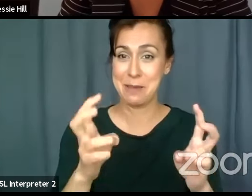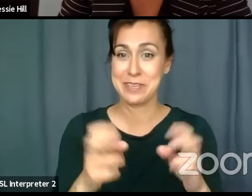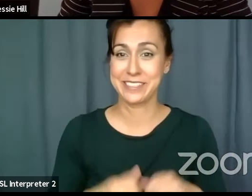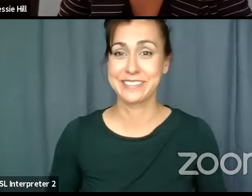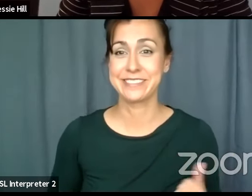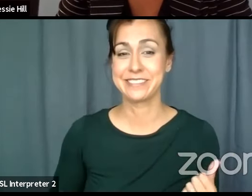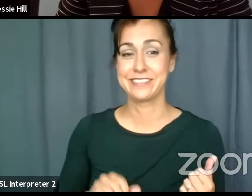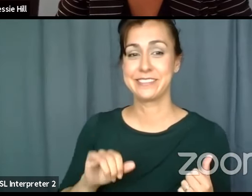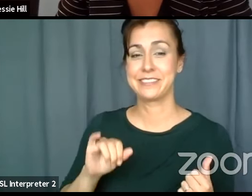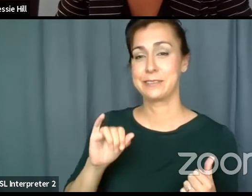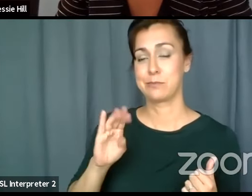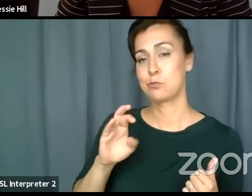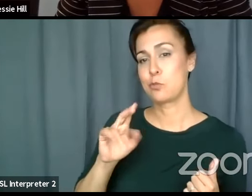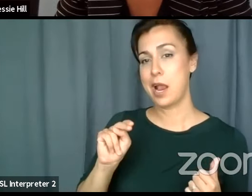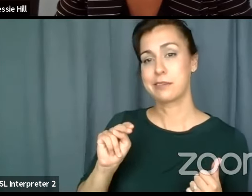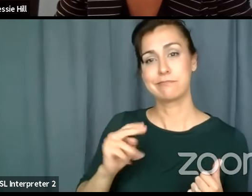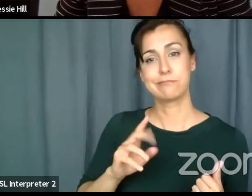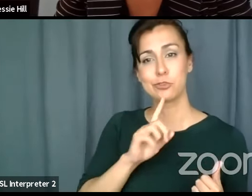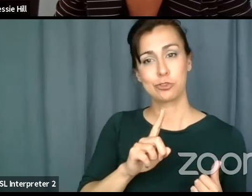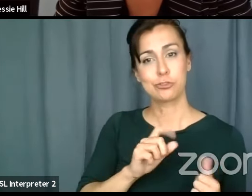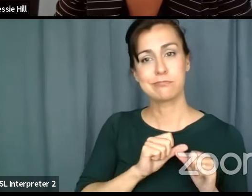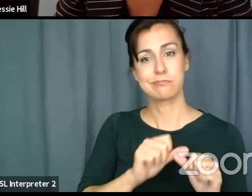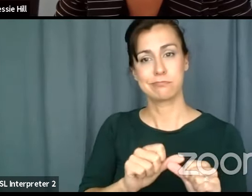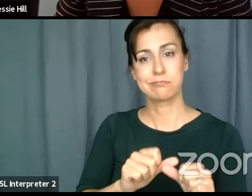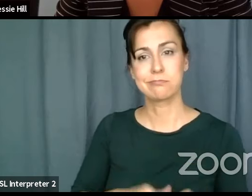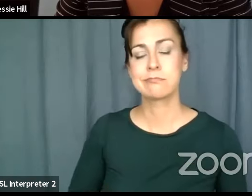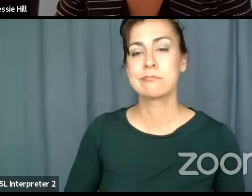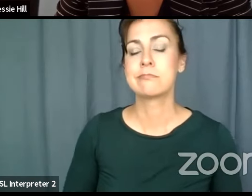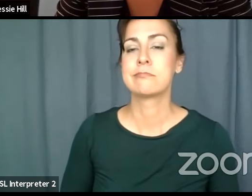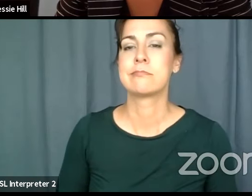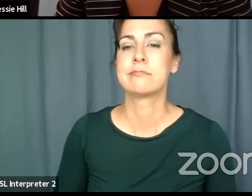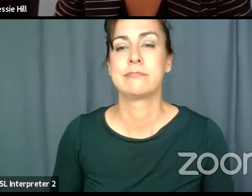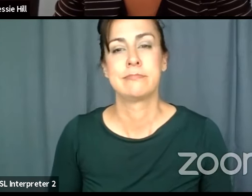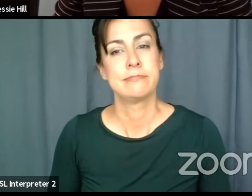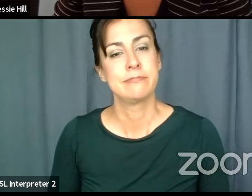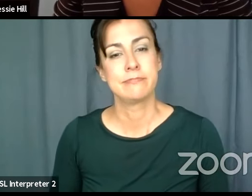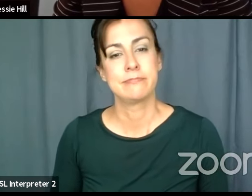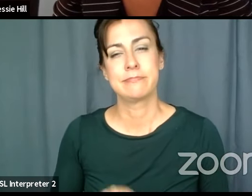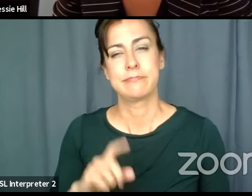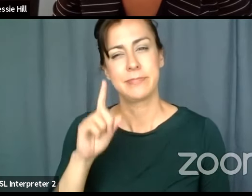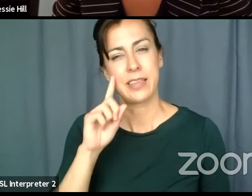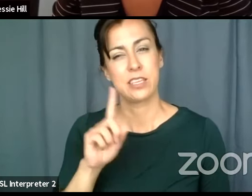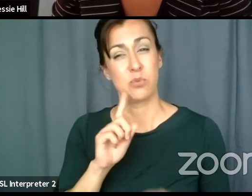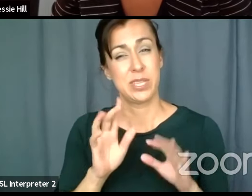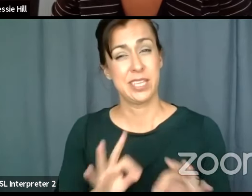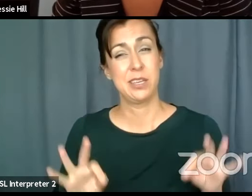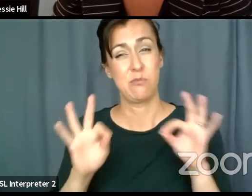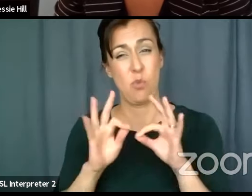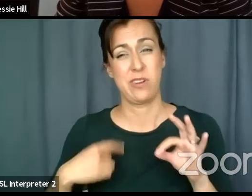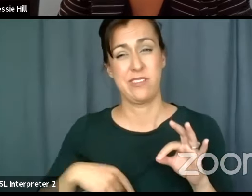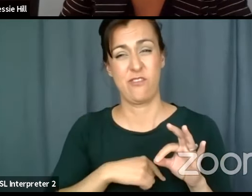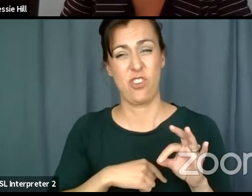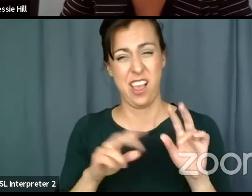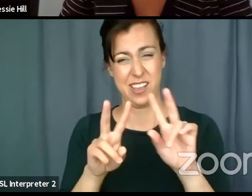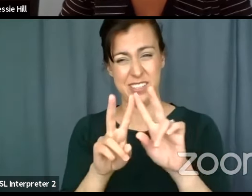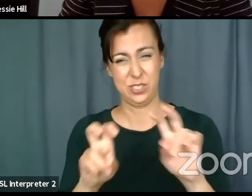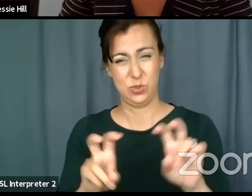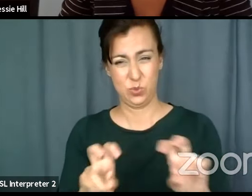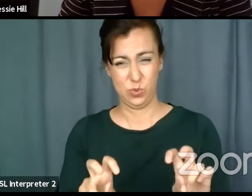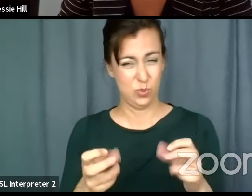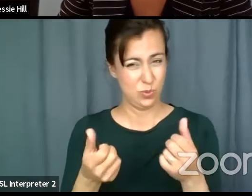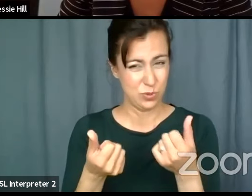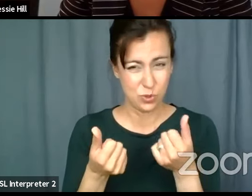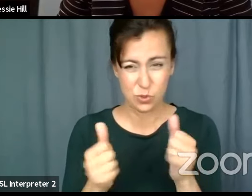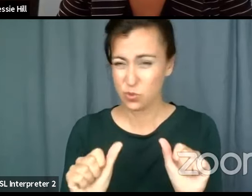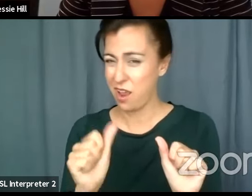you. One of the things that I think is important for us to really grapple with and get our heads around